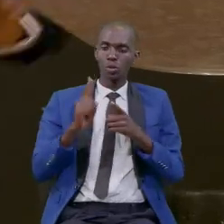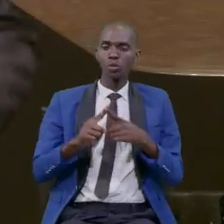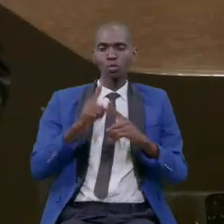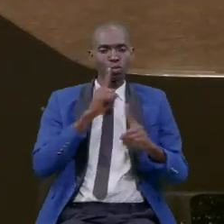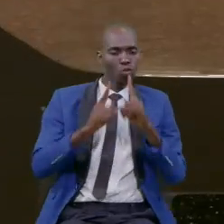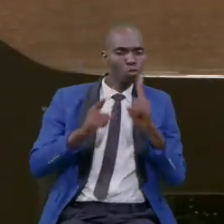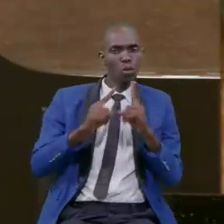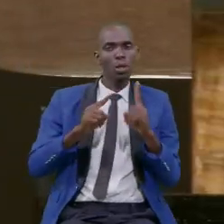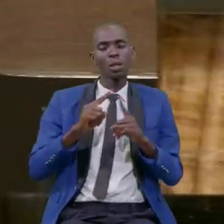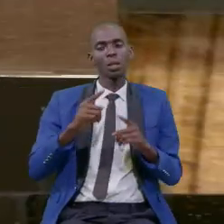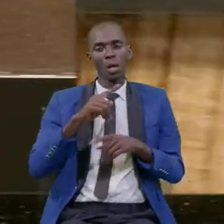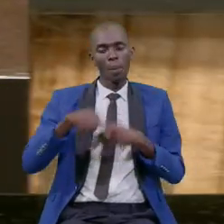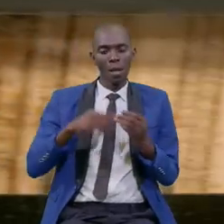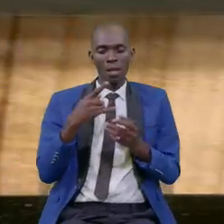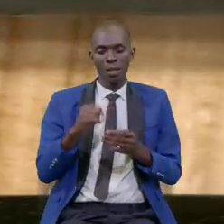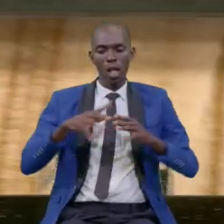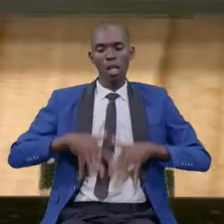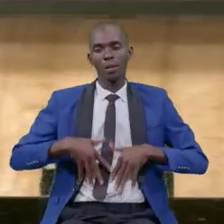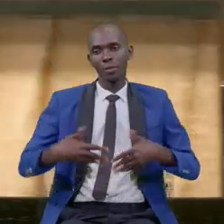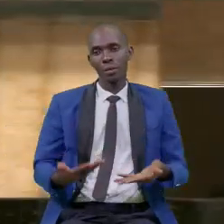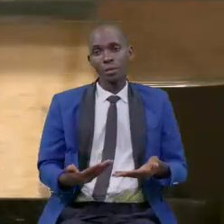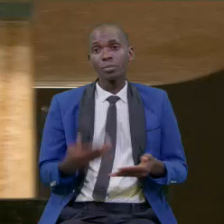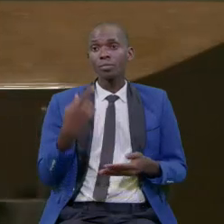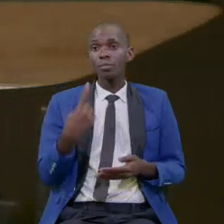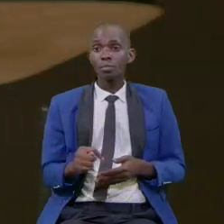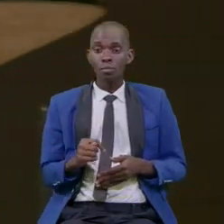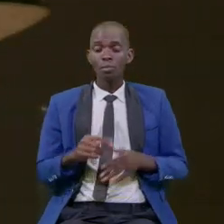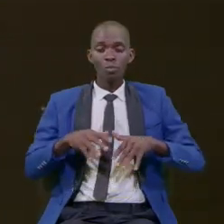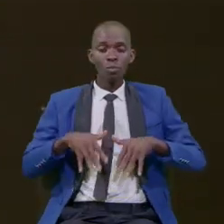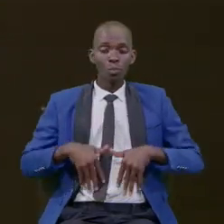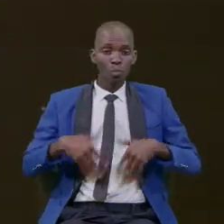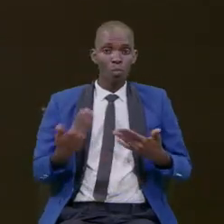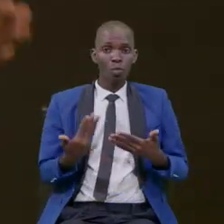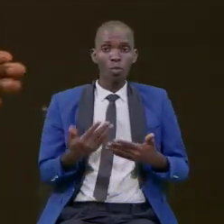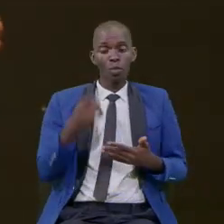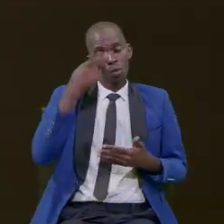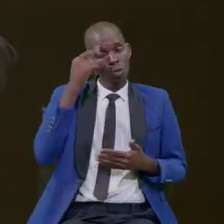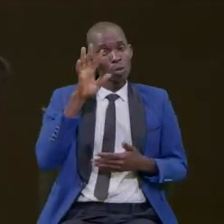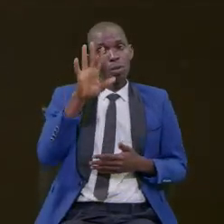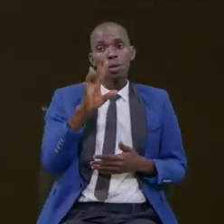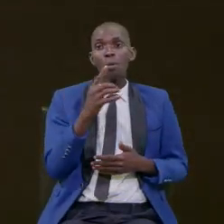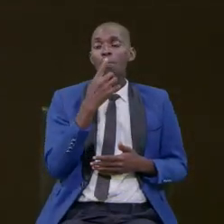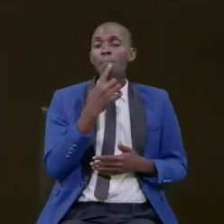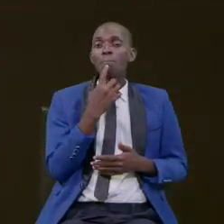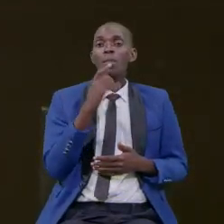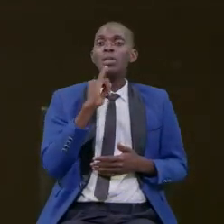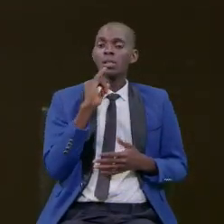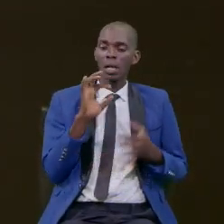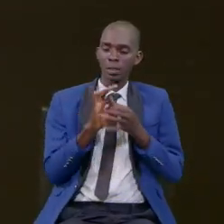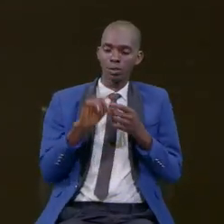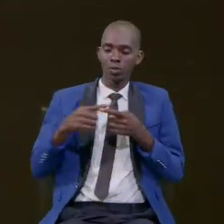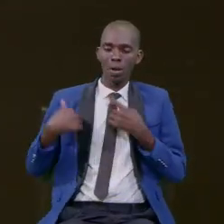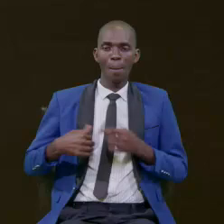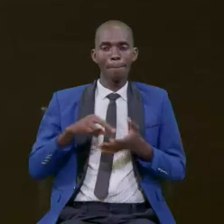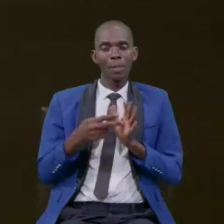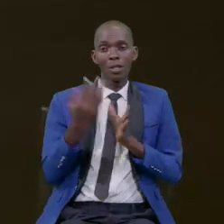making the confession. The mouth must always be connected with the heart, and shall